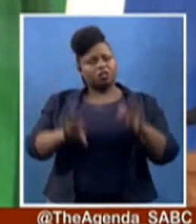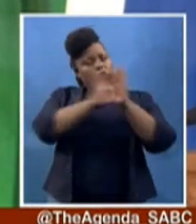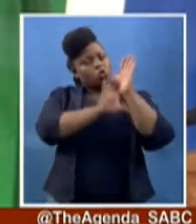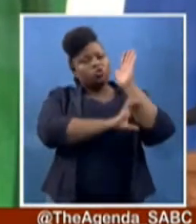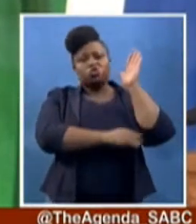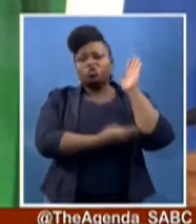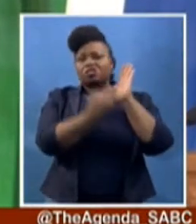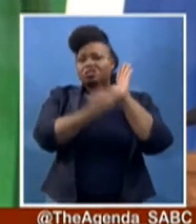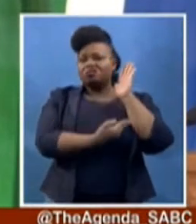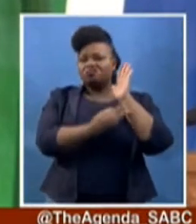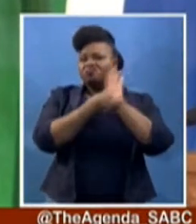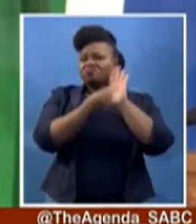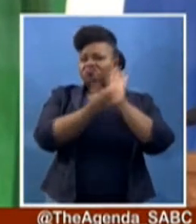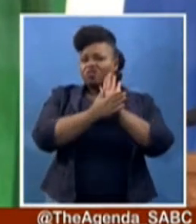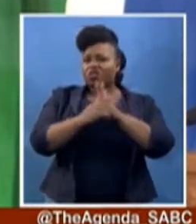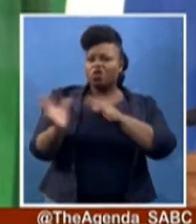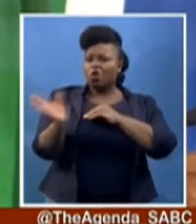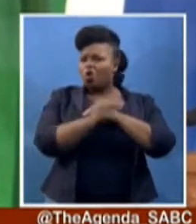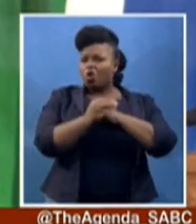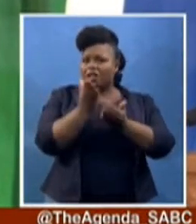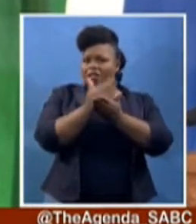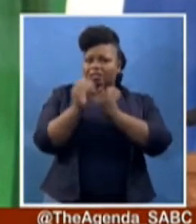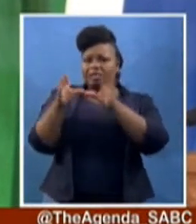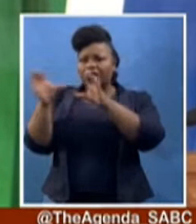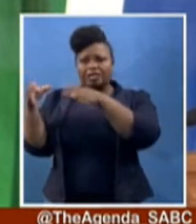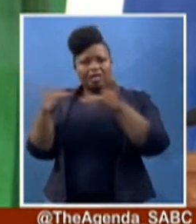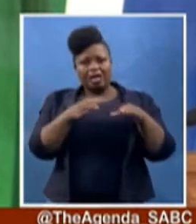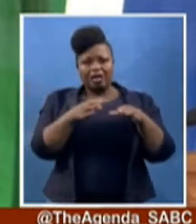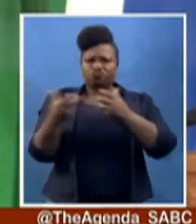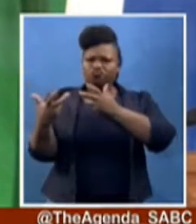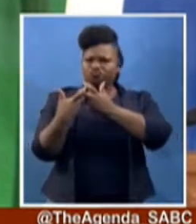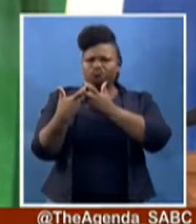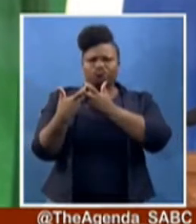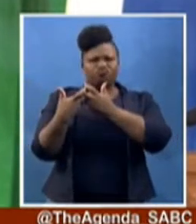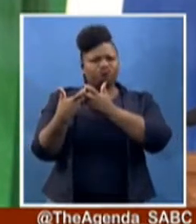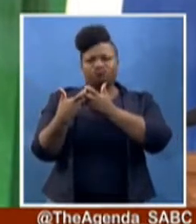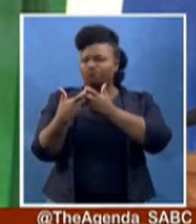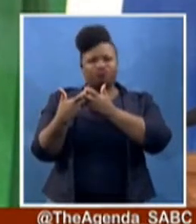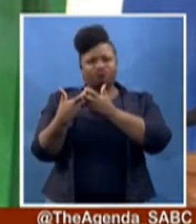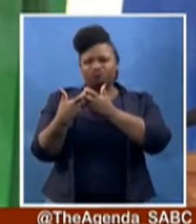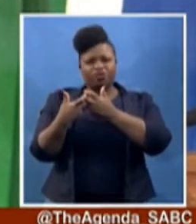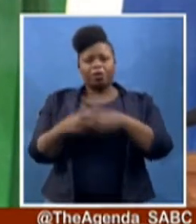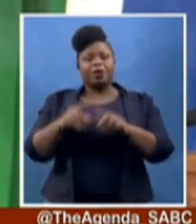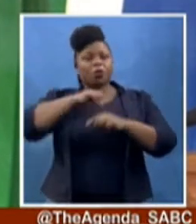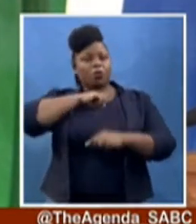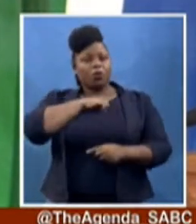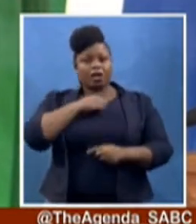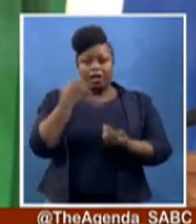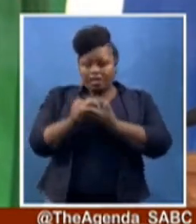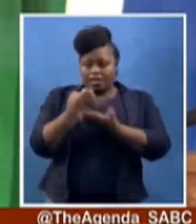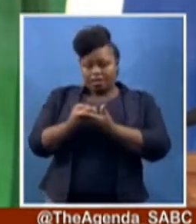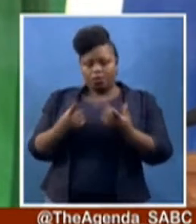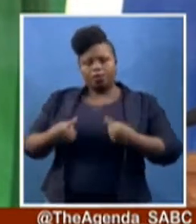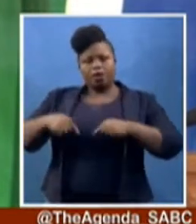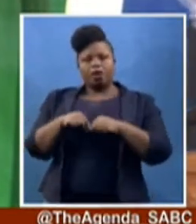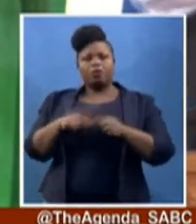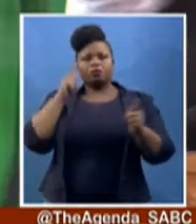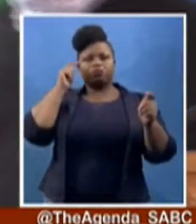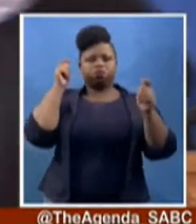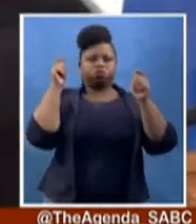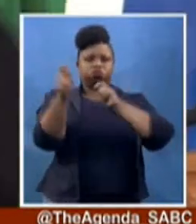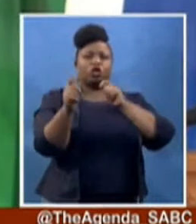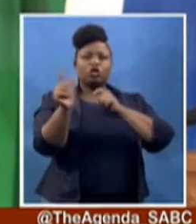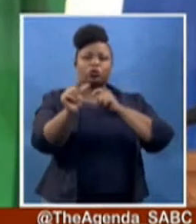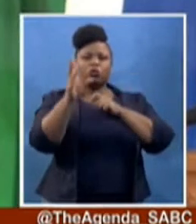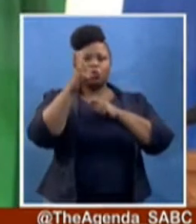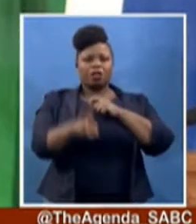of society. Put differently, our economy is yet to be transformed, and none of us can claim that it is